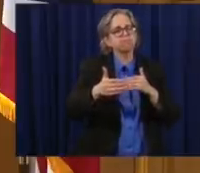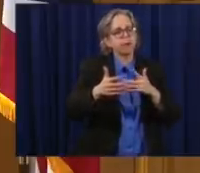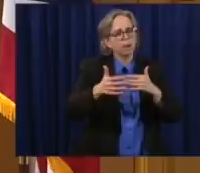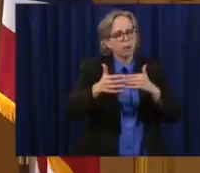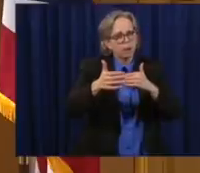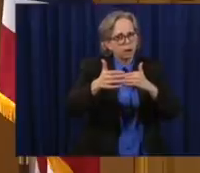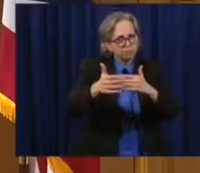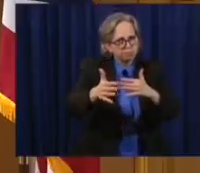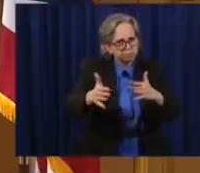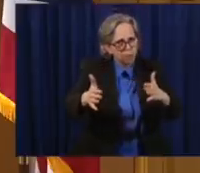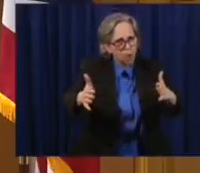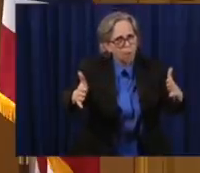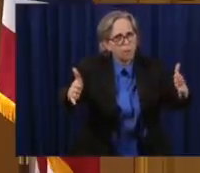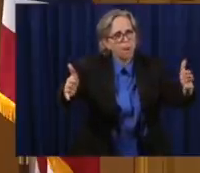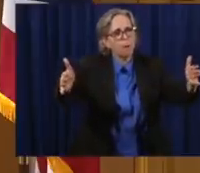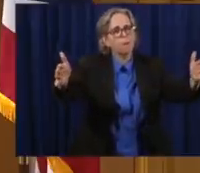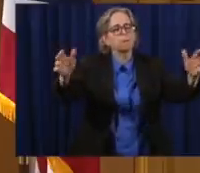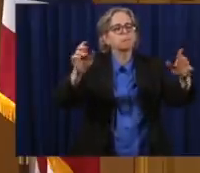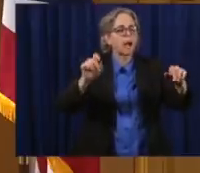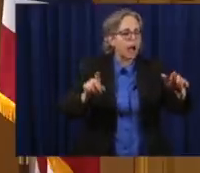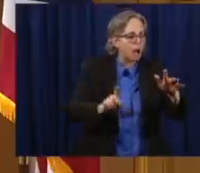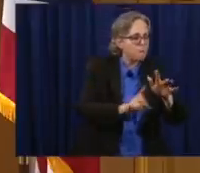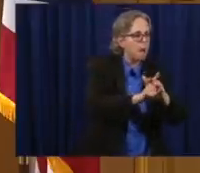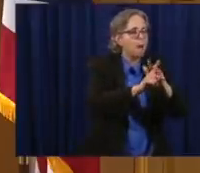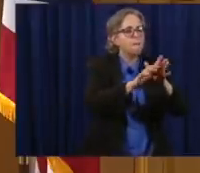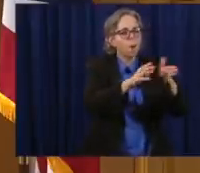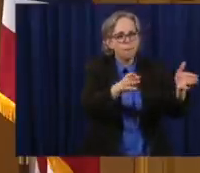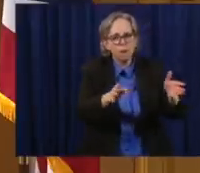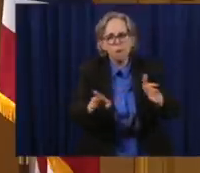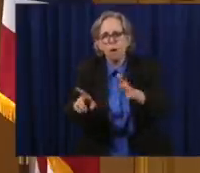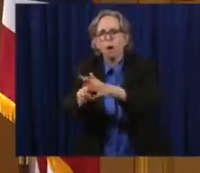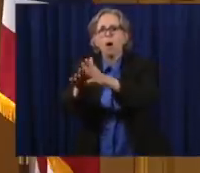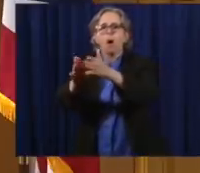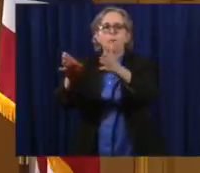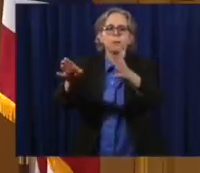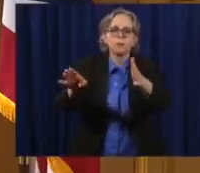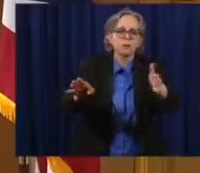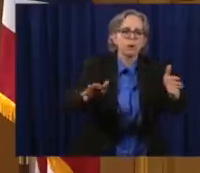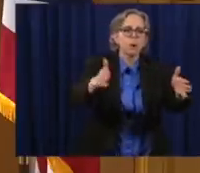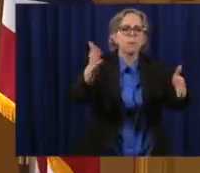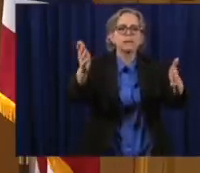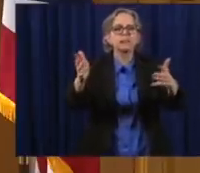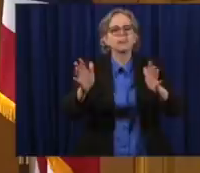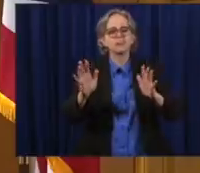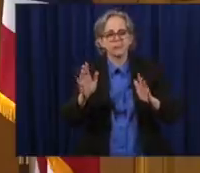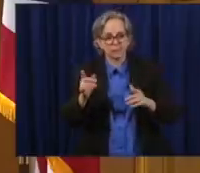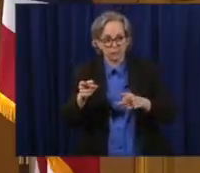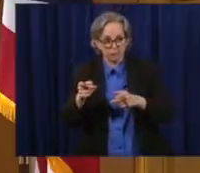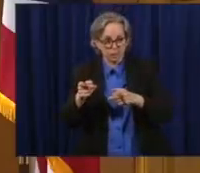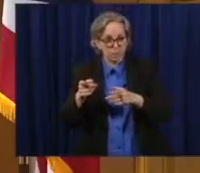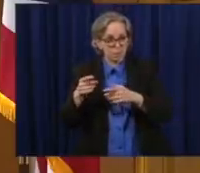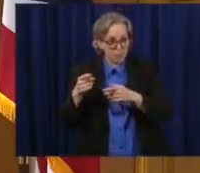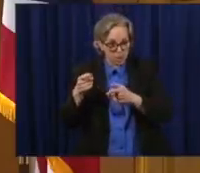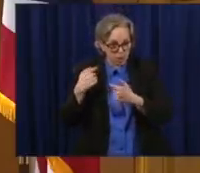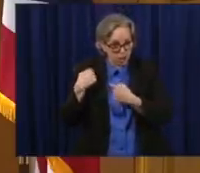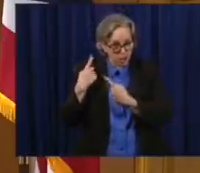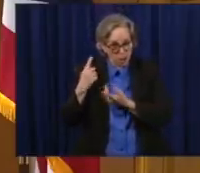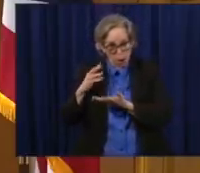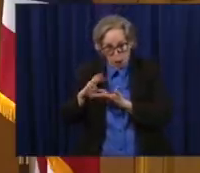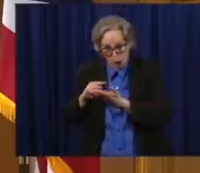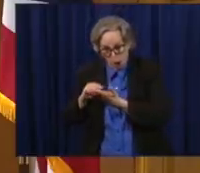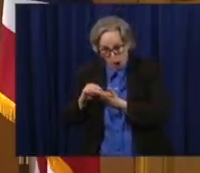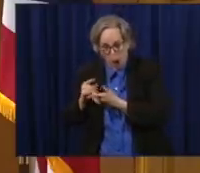of businesses has already been opened, and so where it's easy to transfer what we've learned, and then we look at that, and then we see how